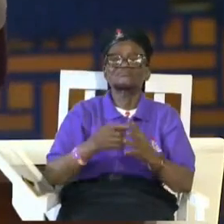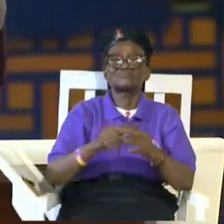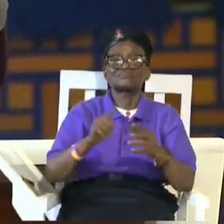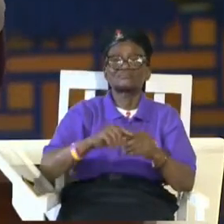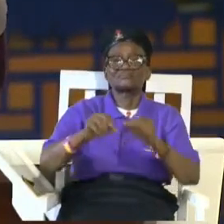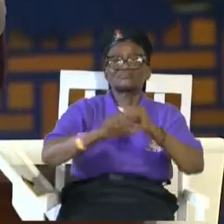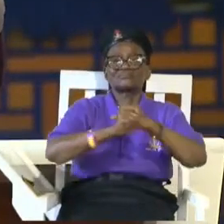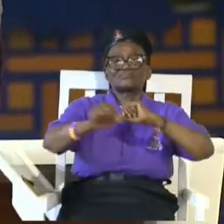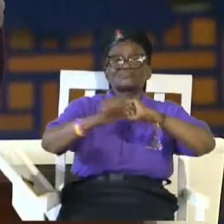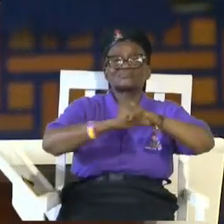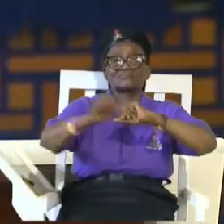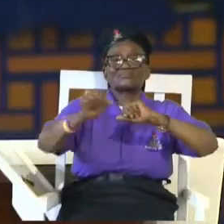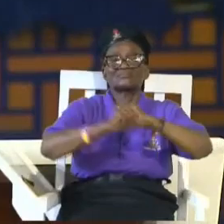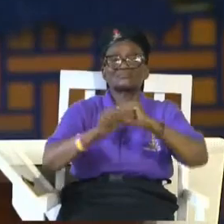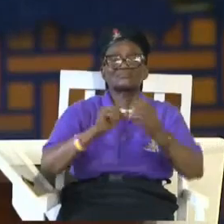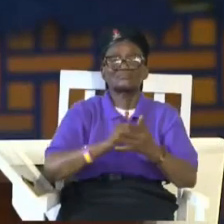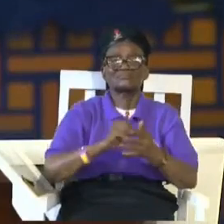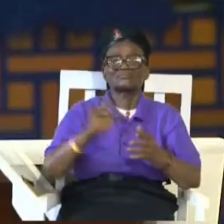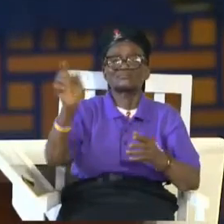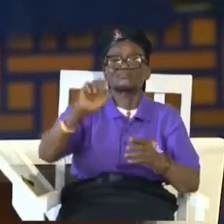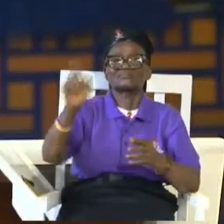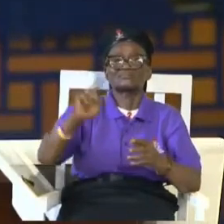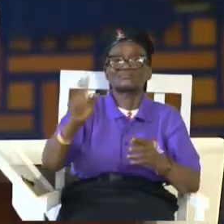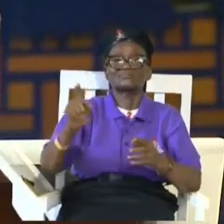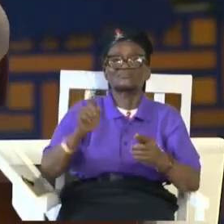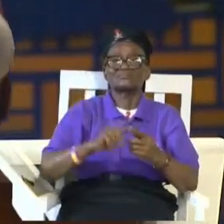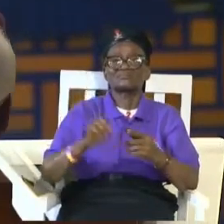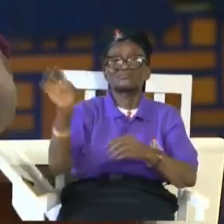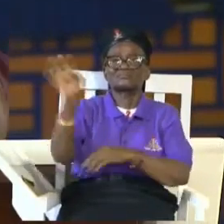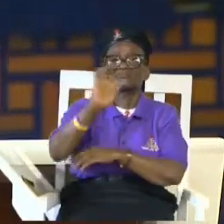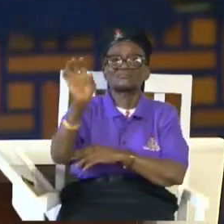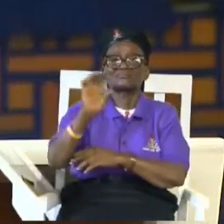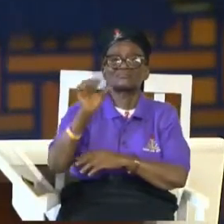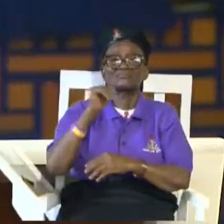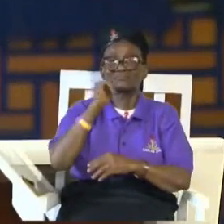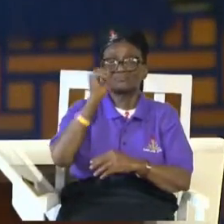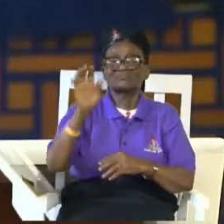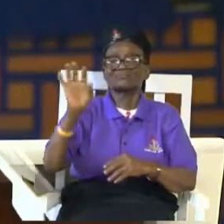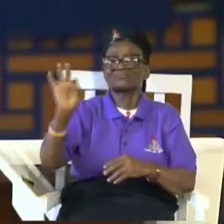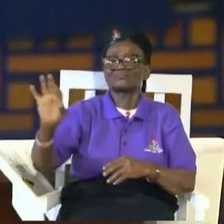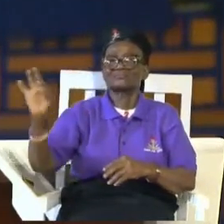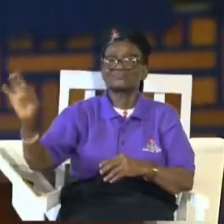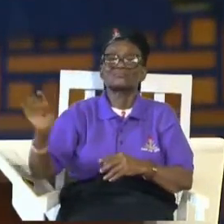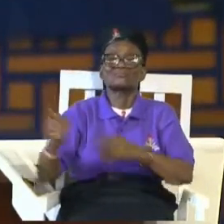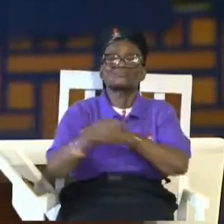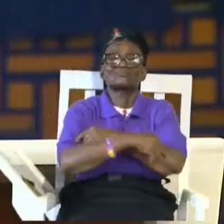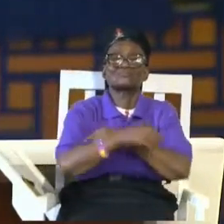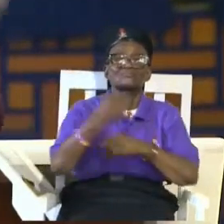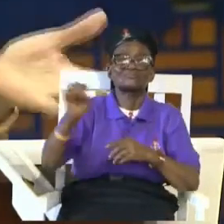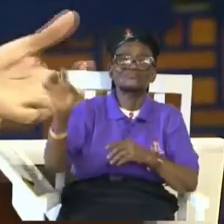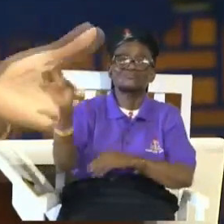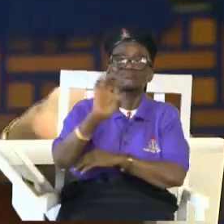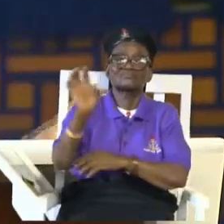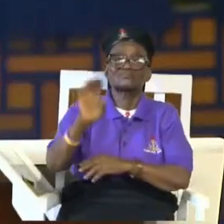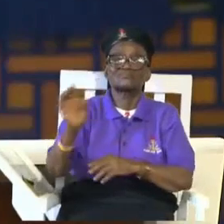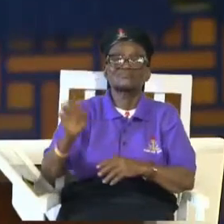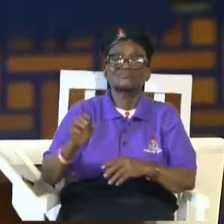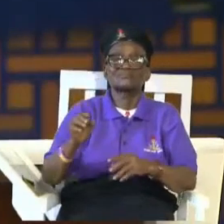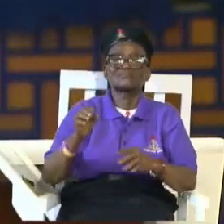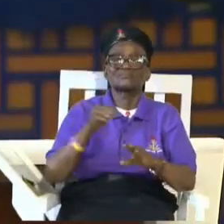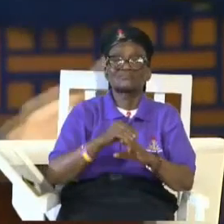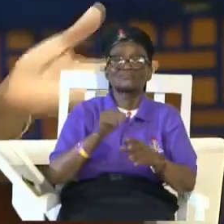to Christmas, tomorrow, 99 days to Christmas, because everybody is looking forward to at least one day in the